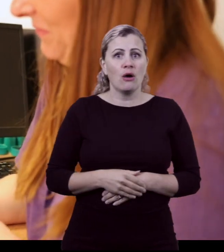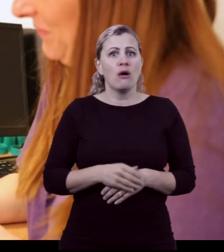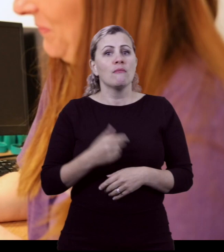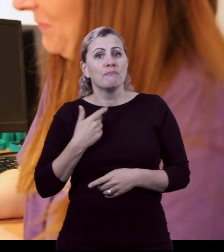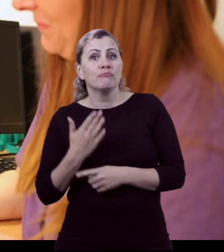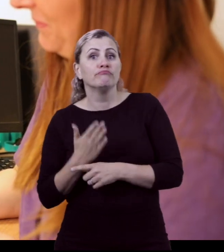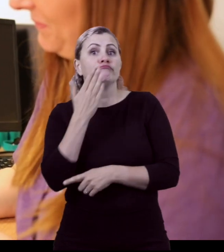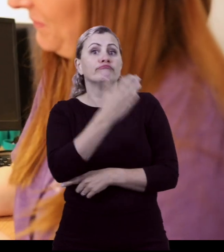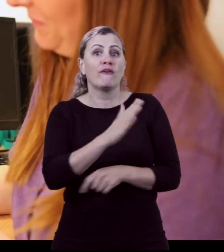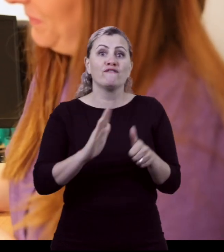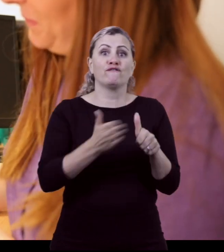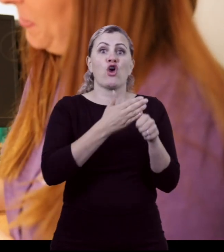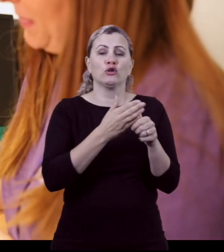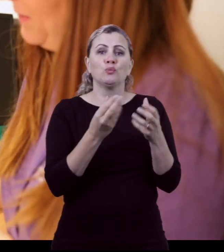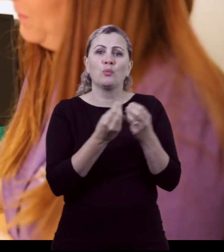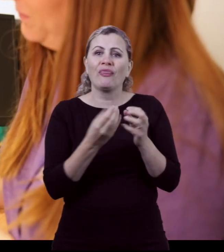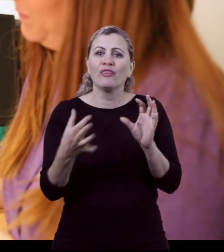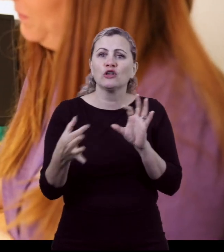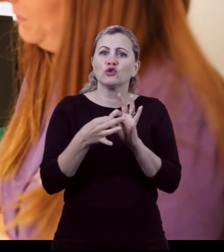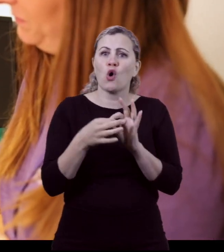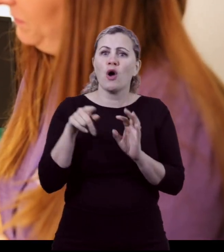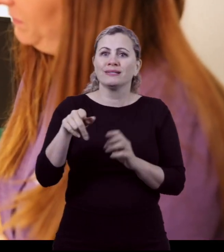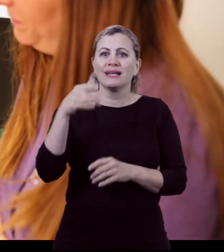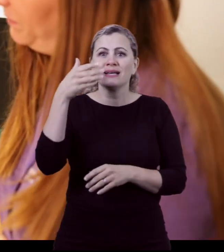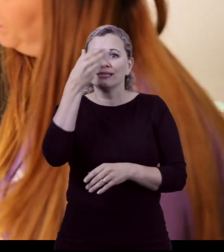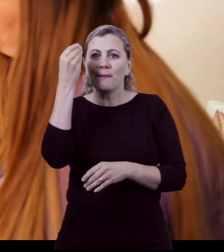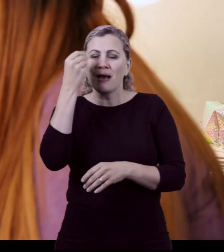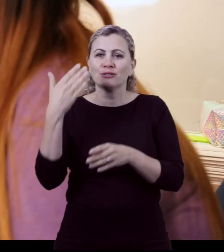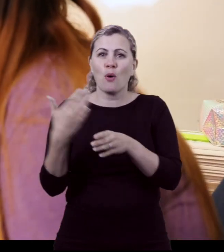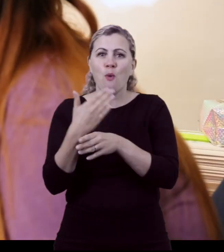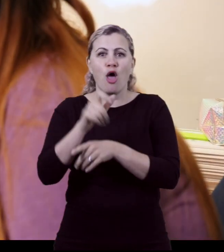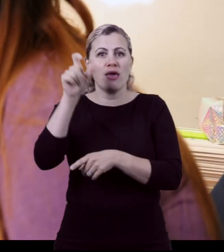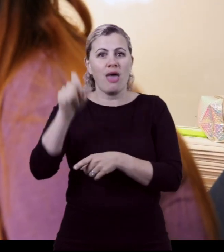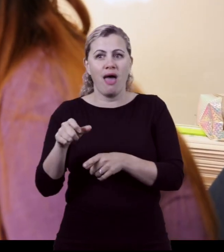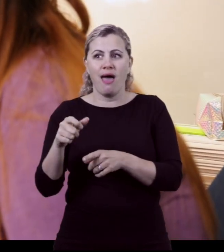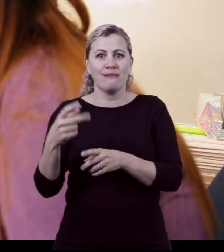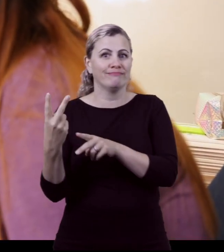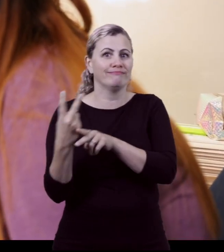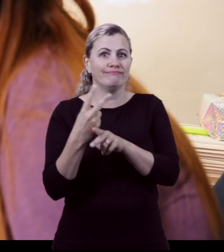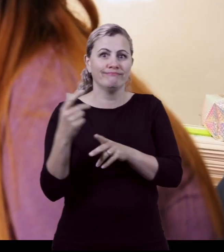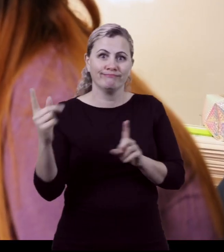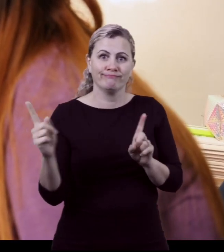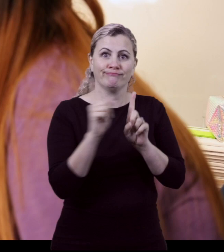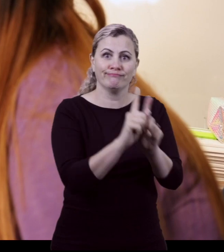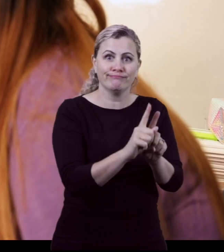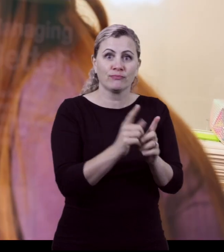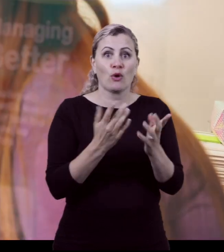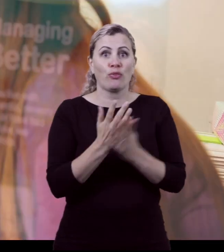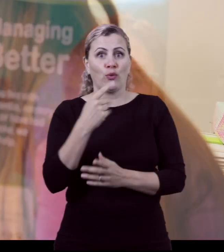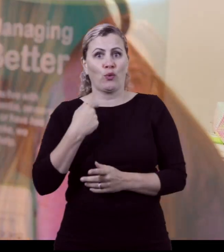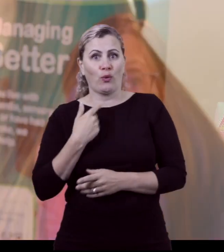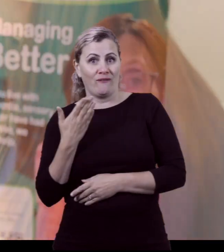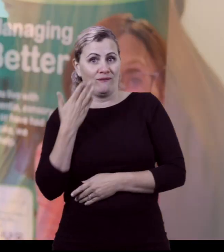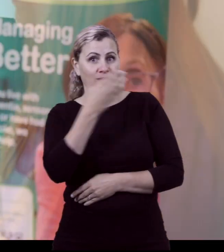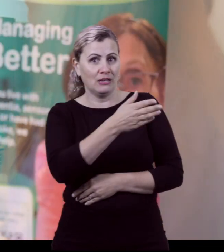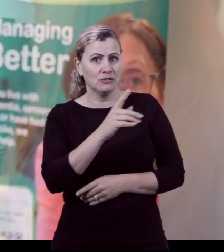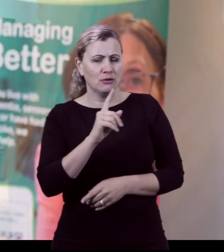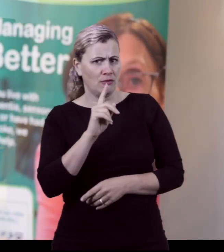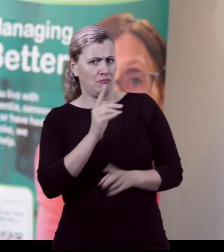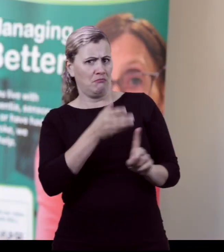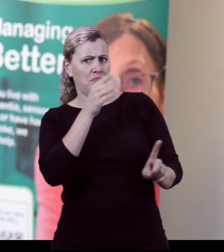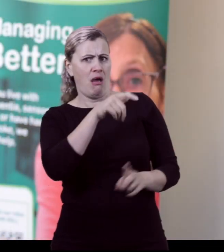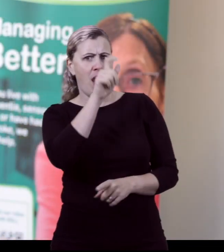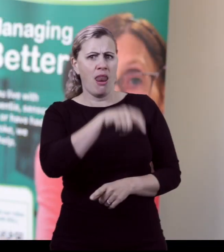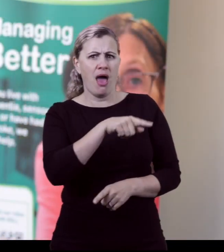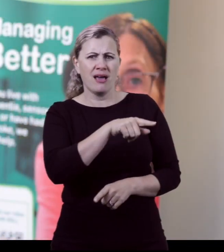I noticed the client was struggling with glare within the living room of the property. So we had a conversation and the client